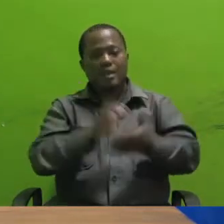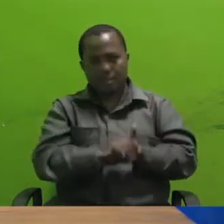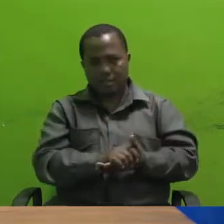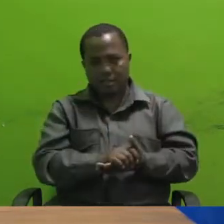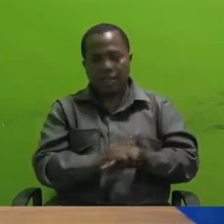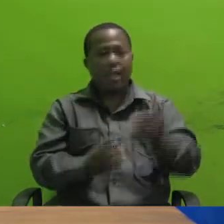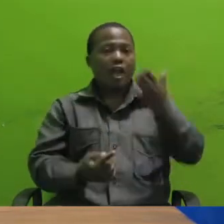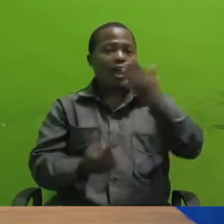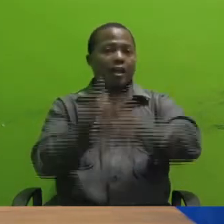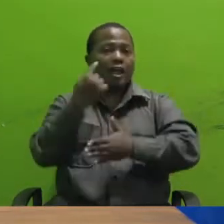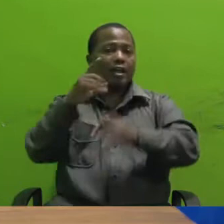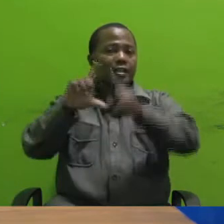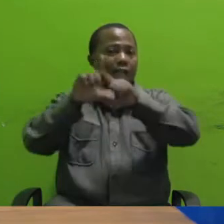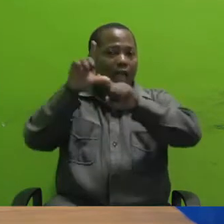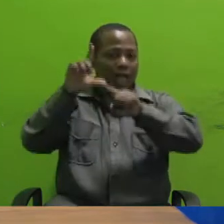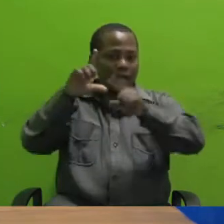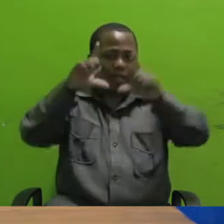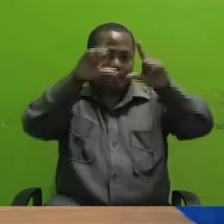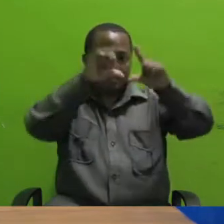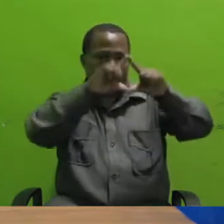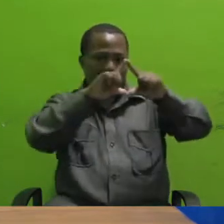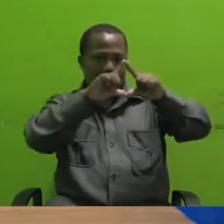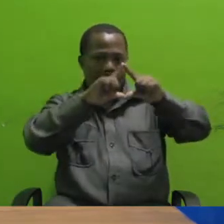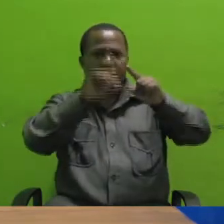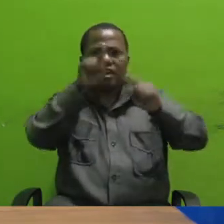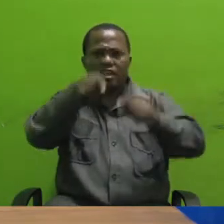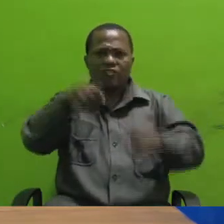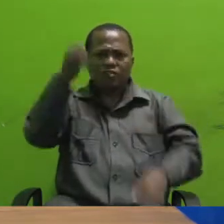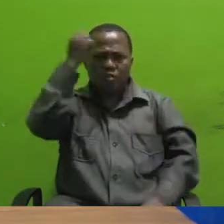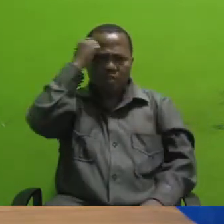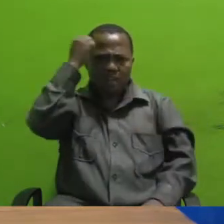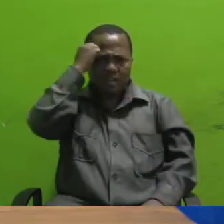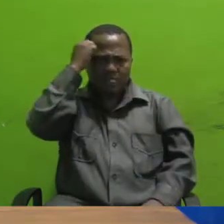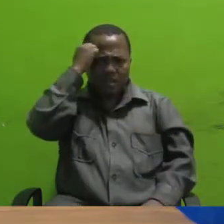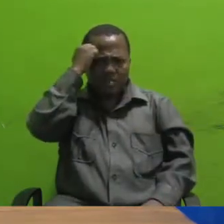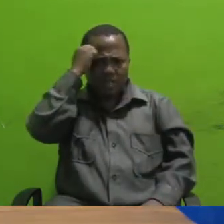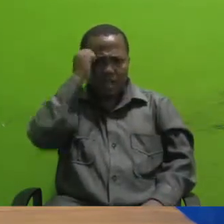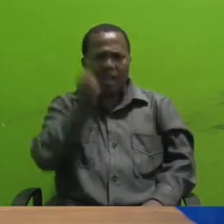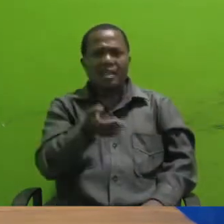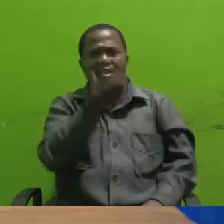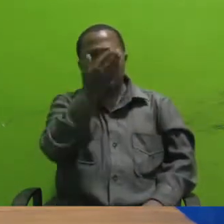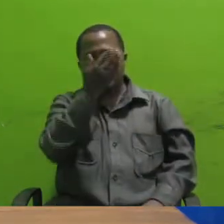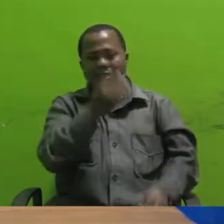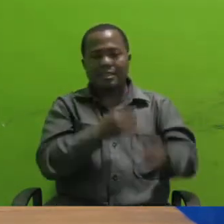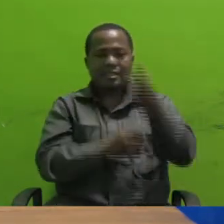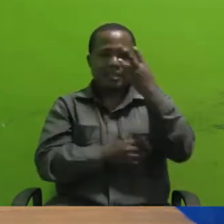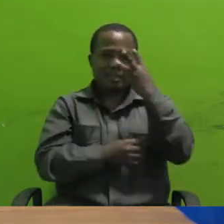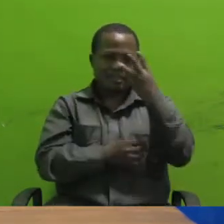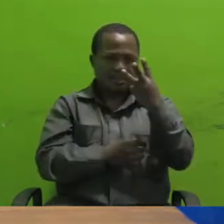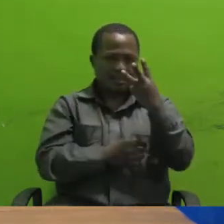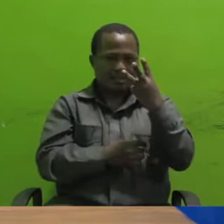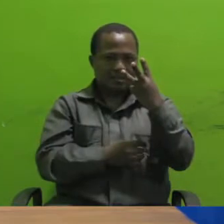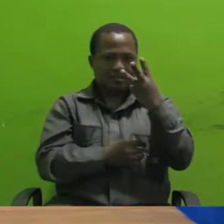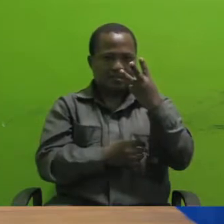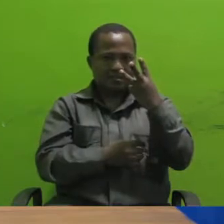in a right-angled triangle. If you remember this very